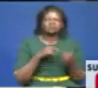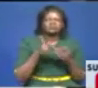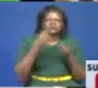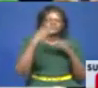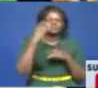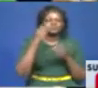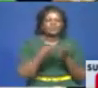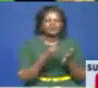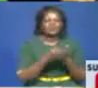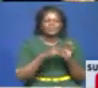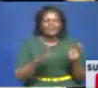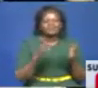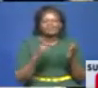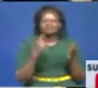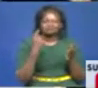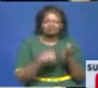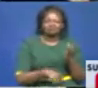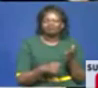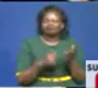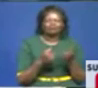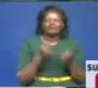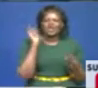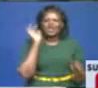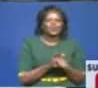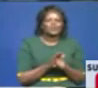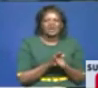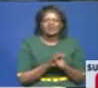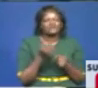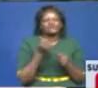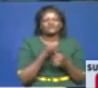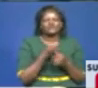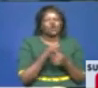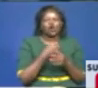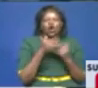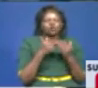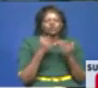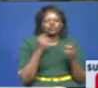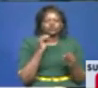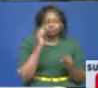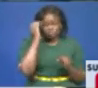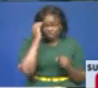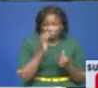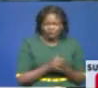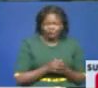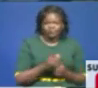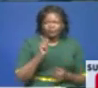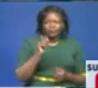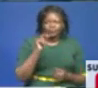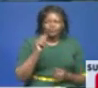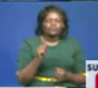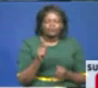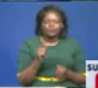rate which will be beyond reach for many students. And we launched the Kenyan-German TVET initiative for youth